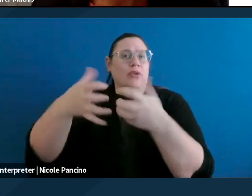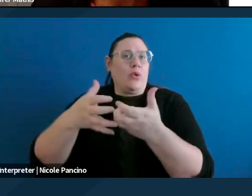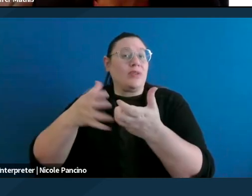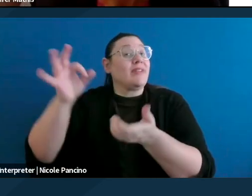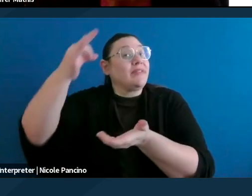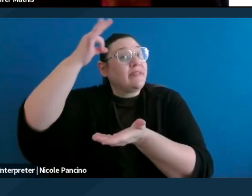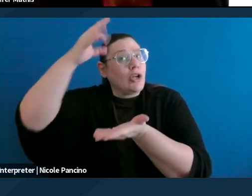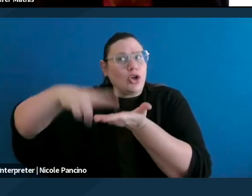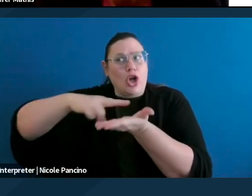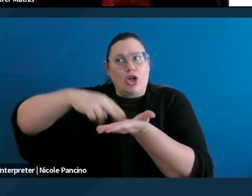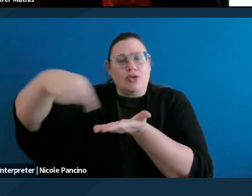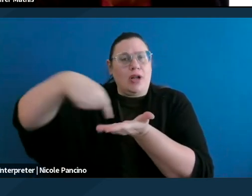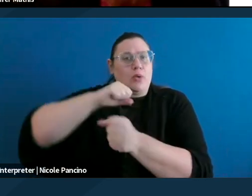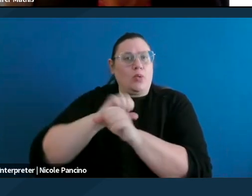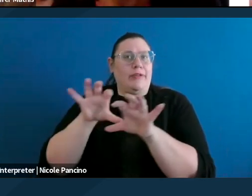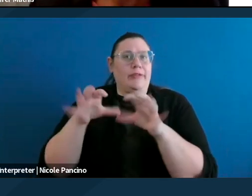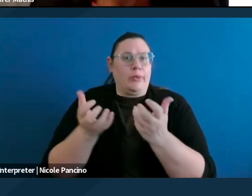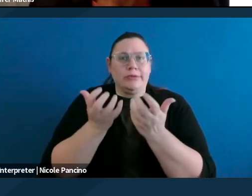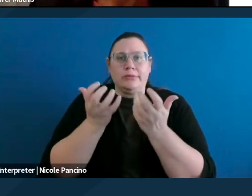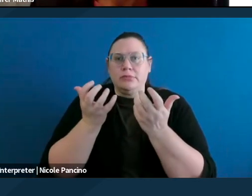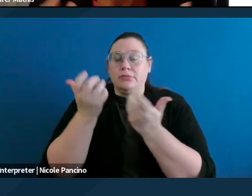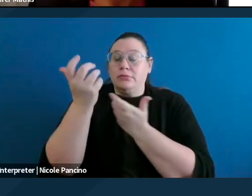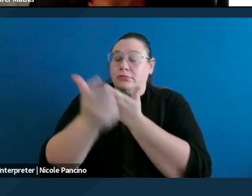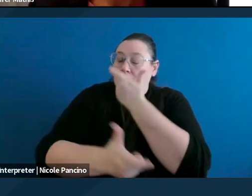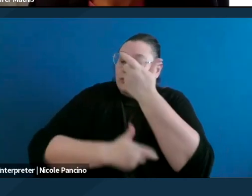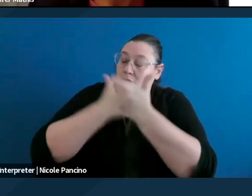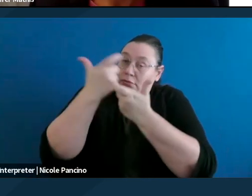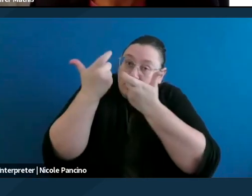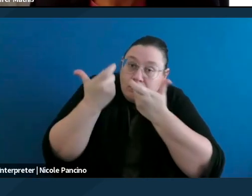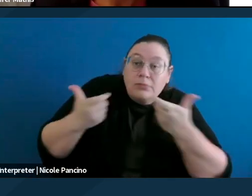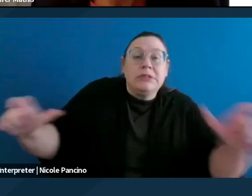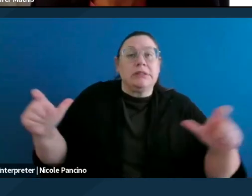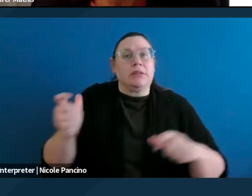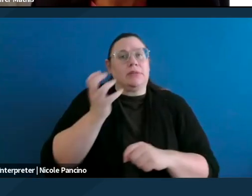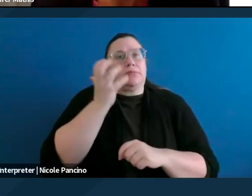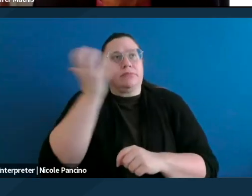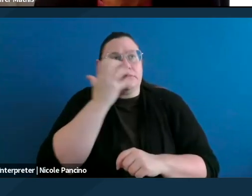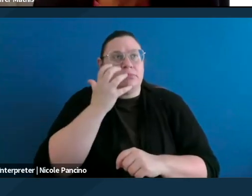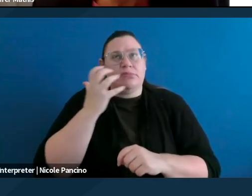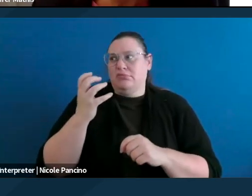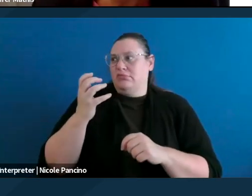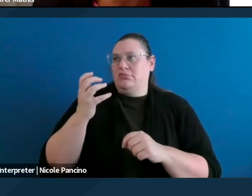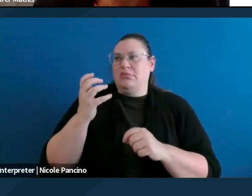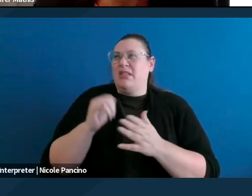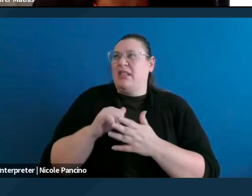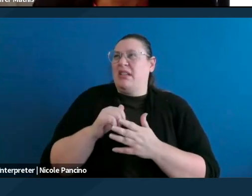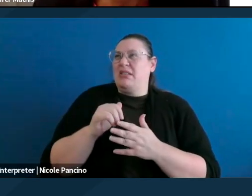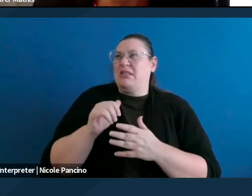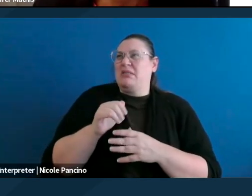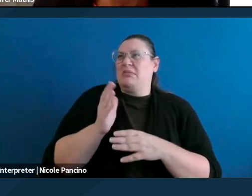contractor workforce, that is very, very big, and essentially accounts for somewhere between 20